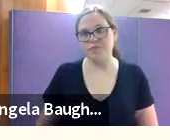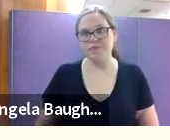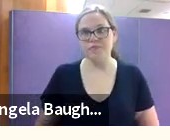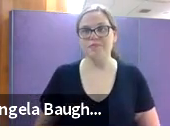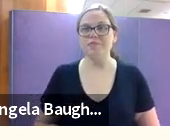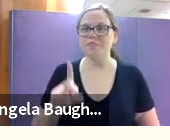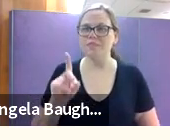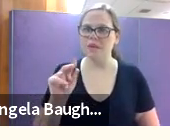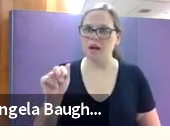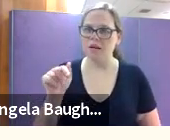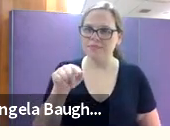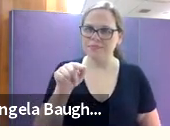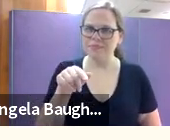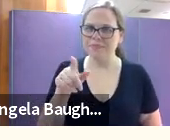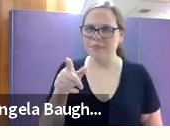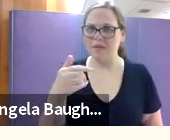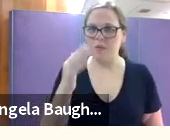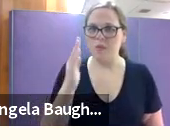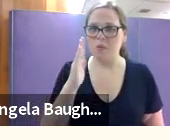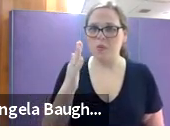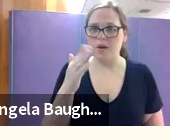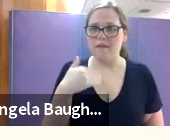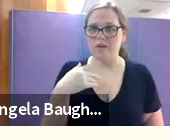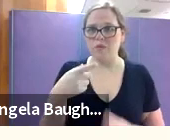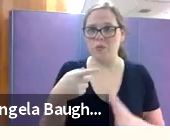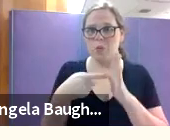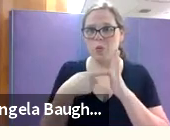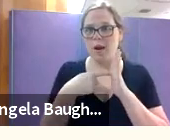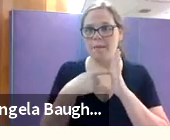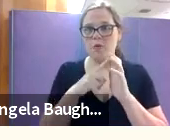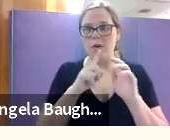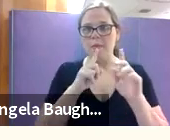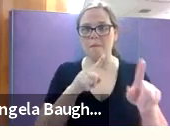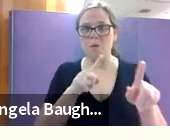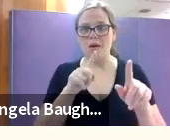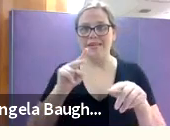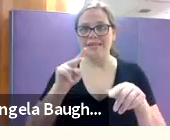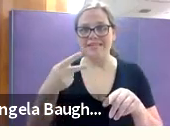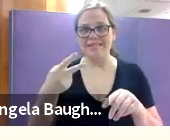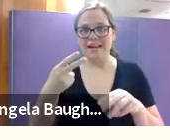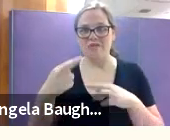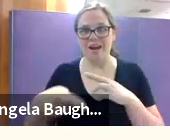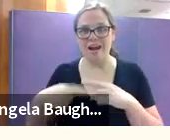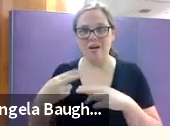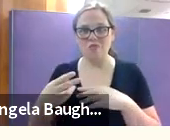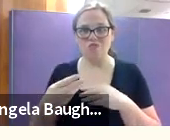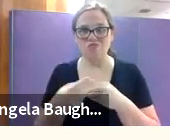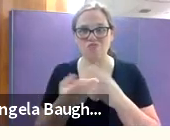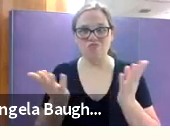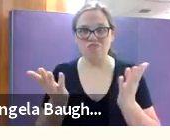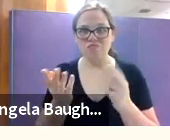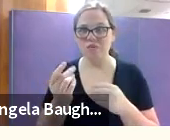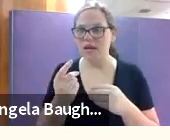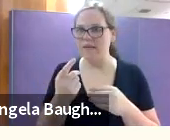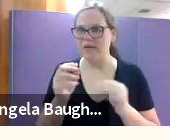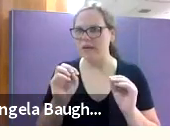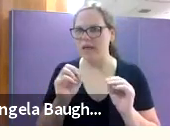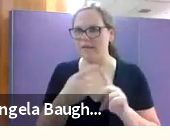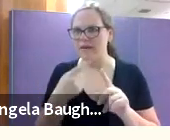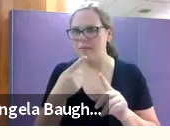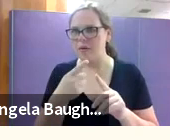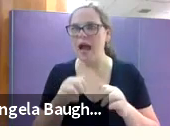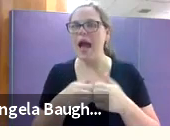Donna, is there going to be a requirement to report on the second round? I don't think I have gotten anything from you requesting how